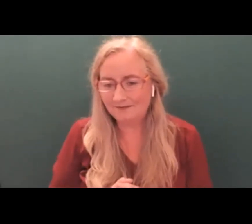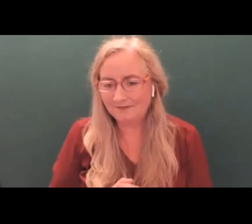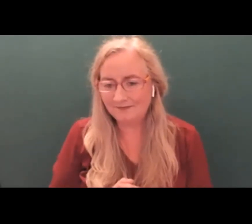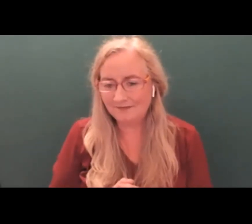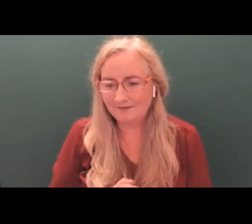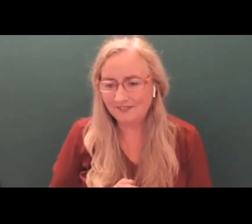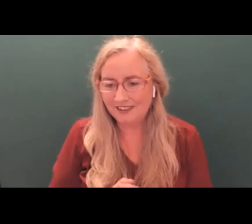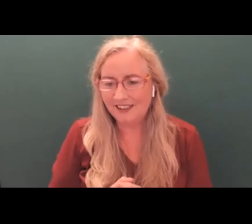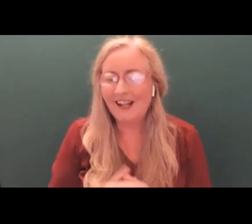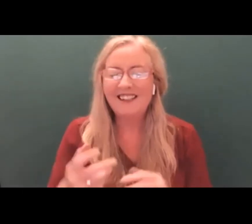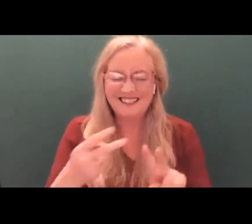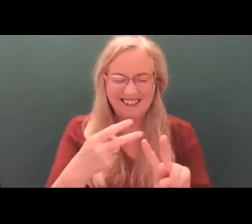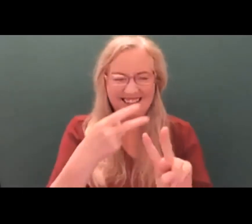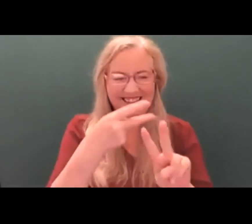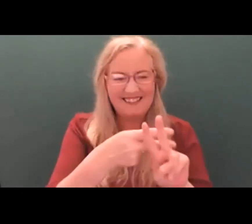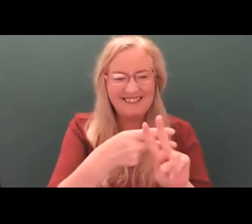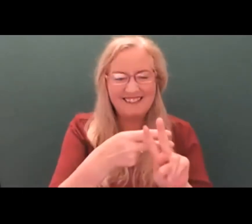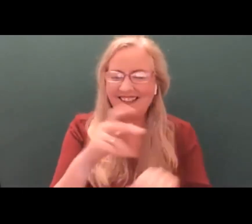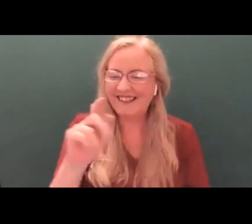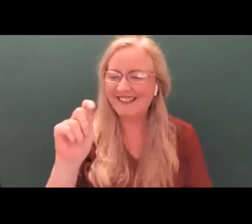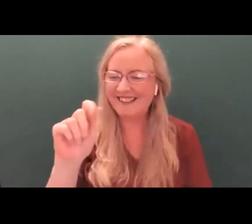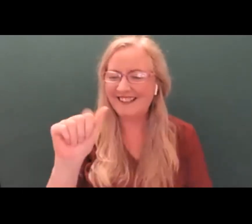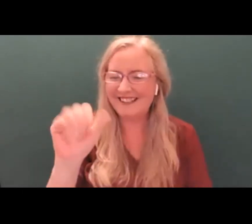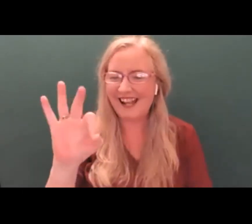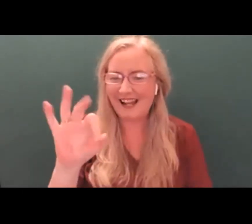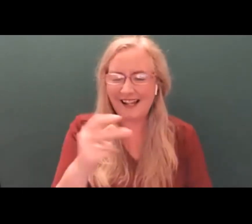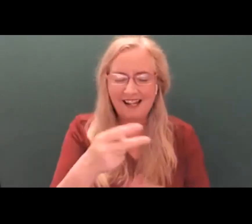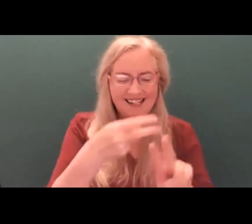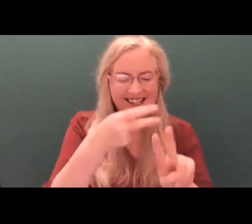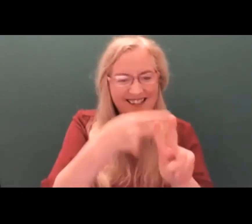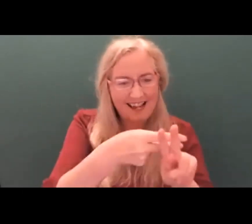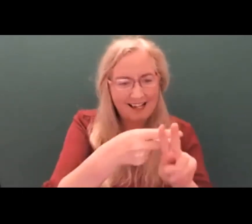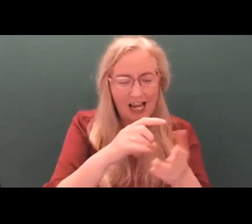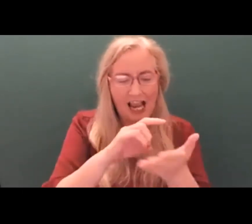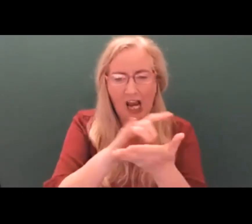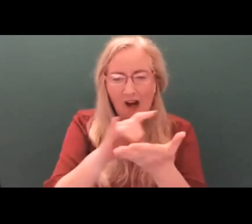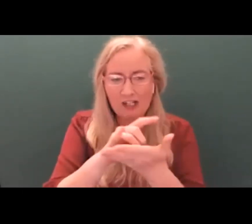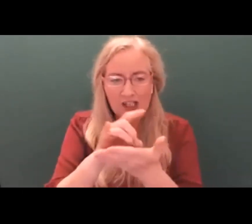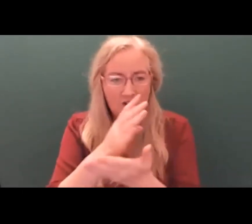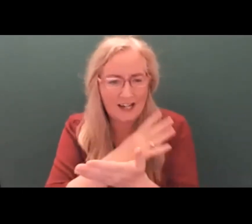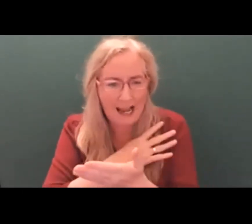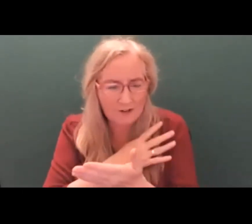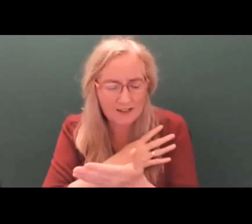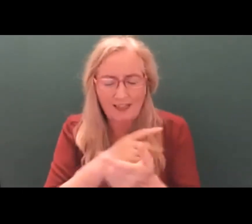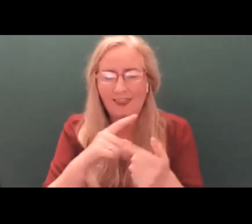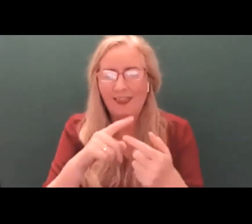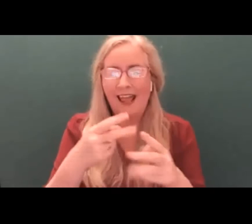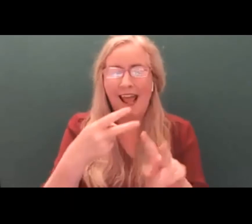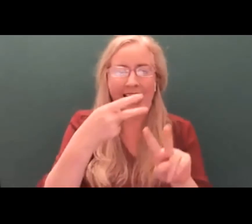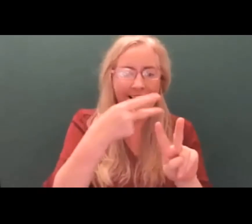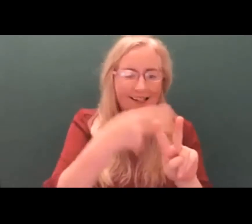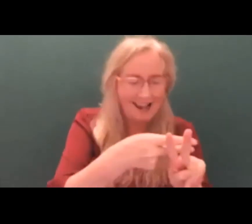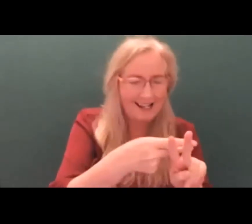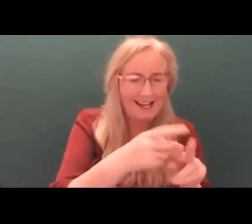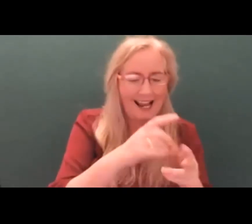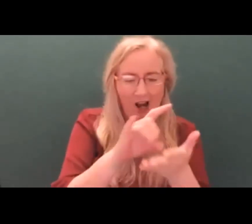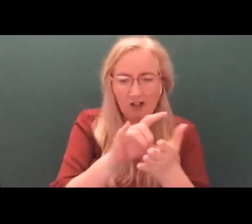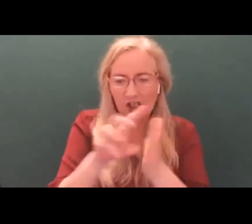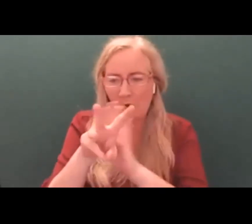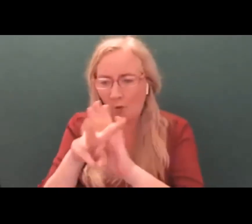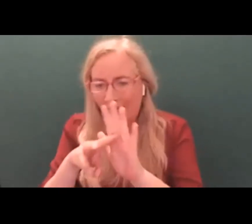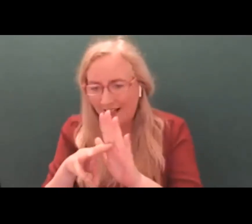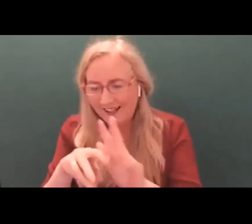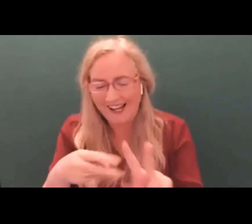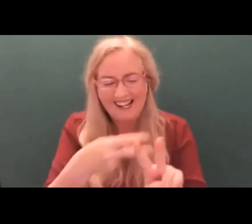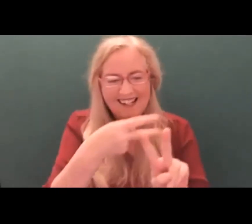is tagging. So tag the Heritage Council, tag Heritage Week, and tag your local